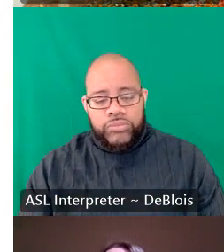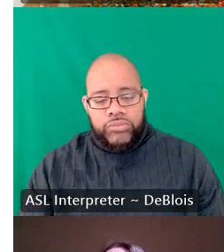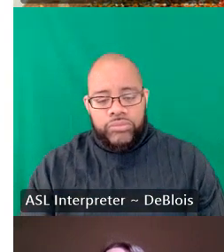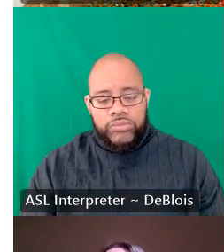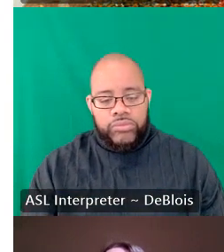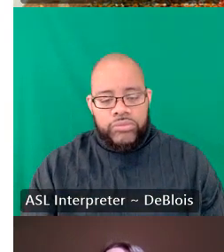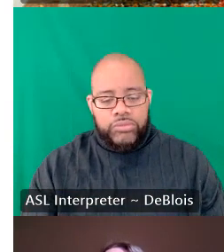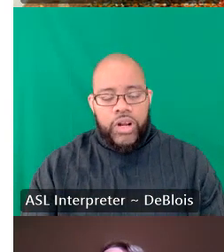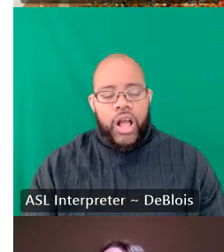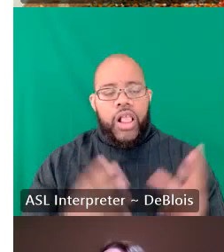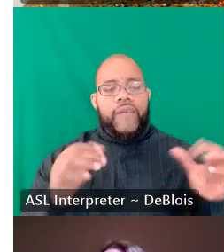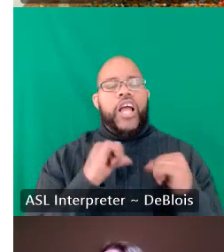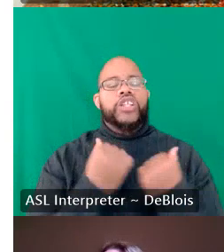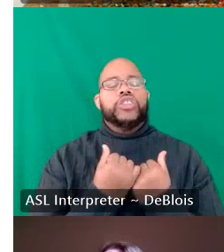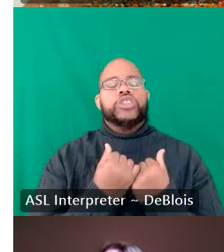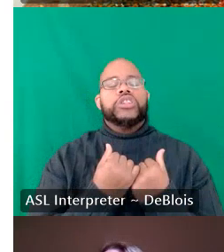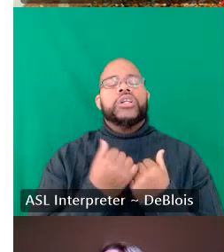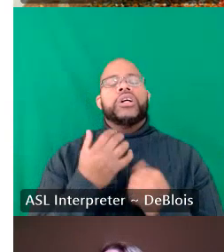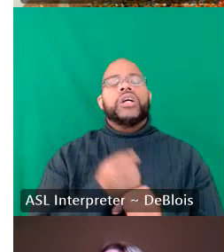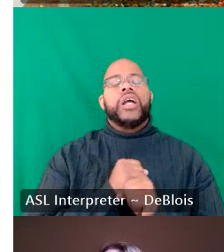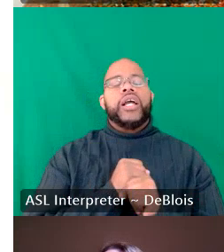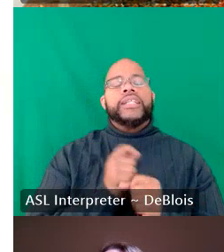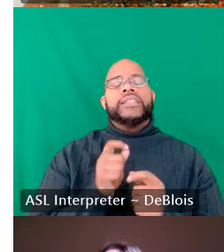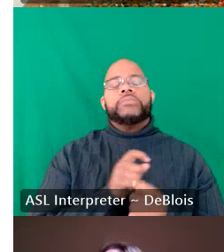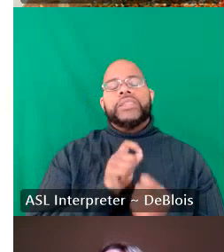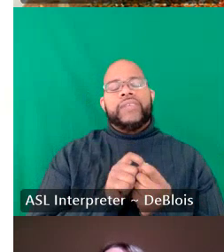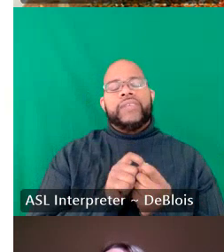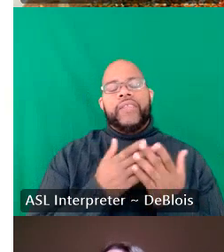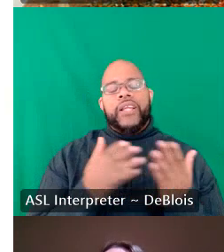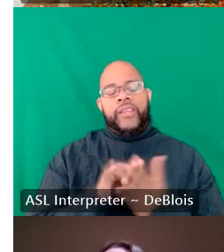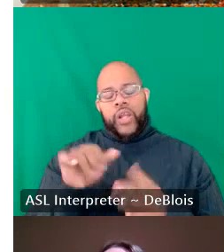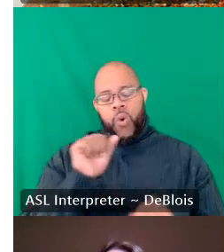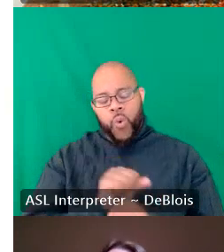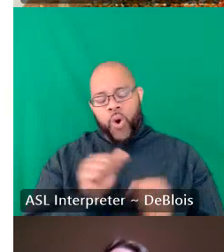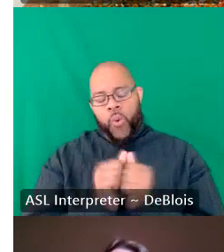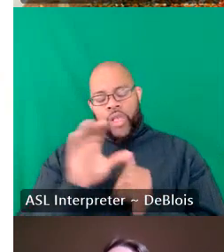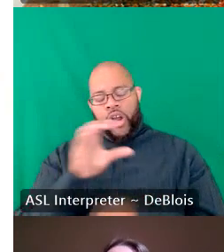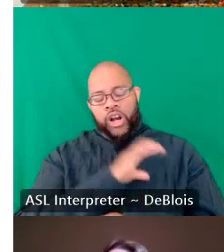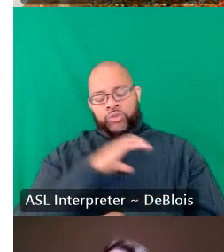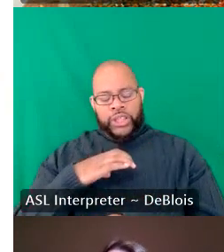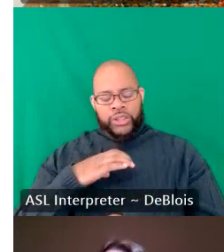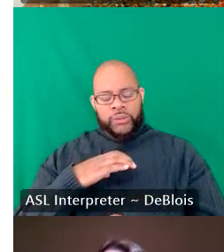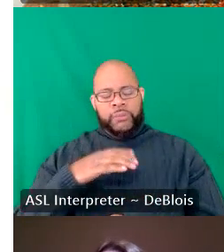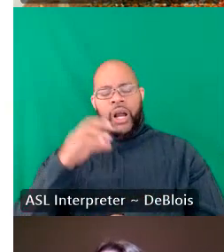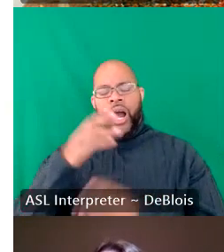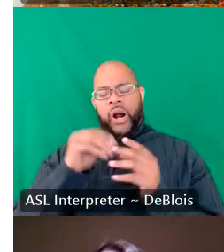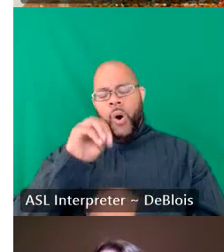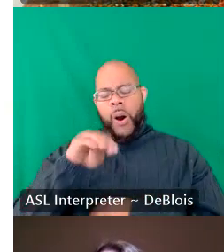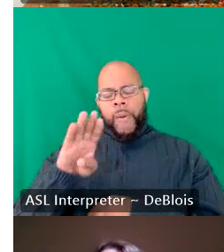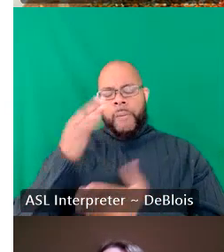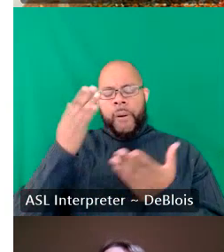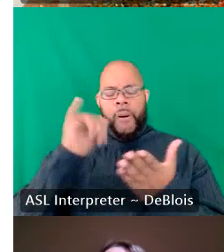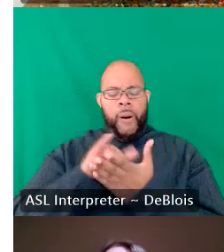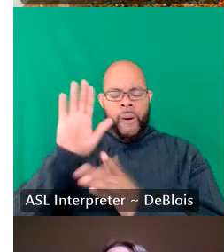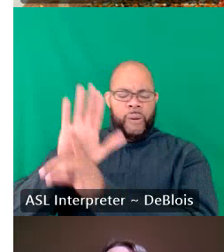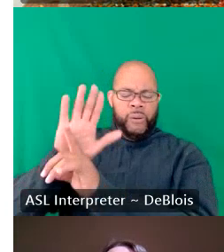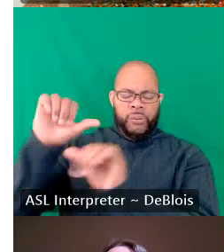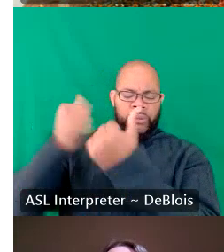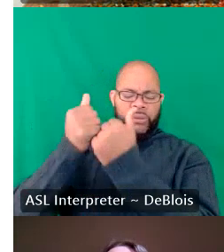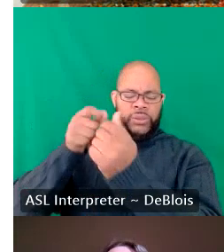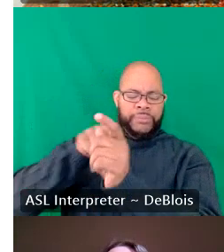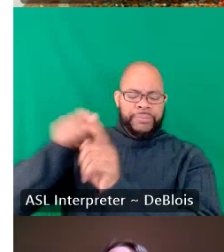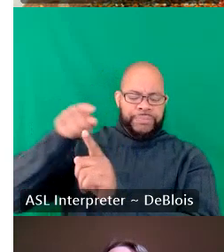A lot of agencies get, specific things they work out with their congressional committees and OMB, and that may be an agency specific